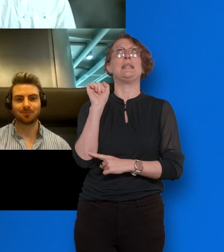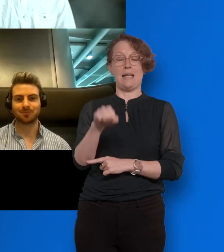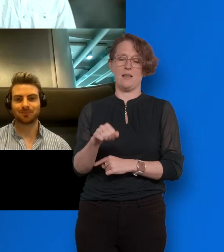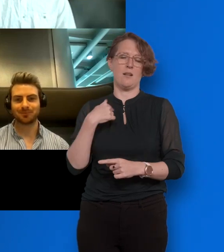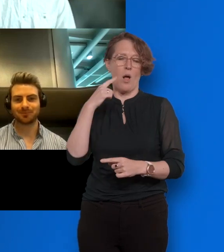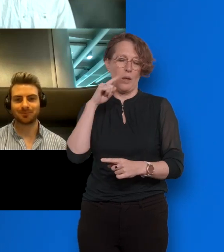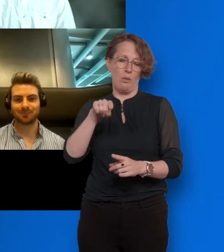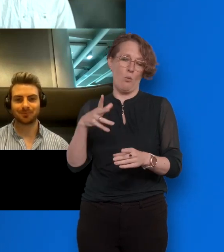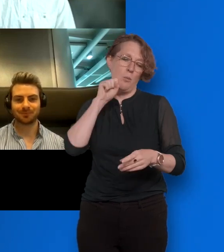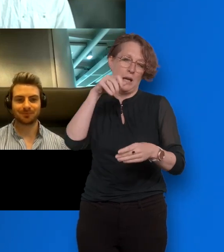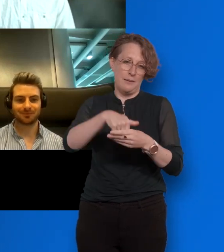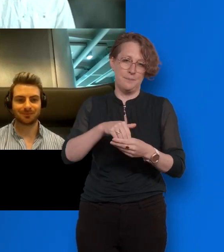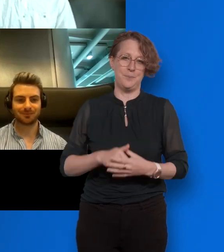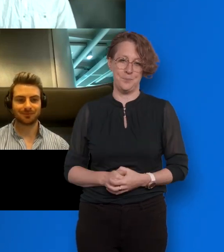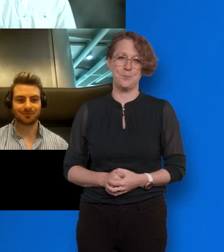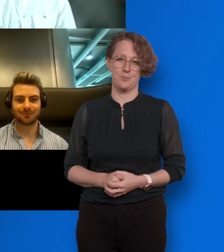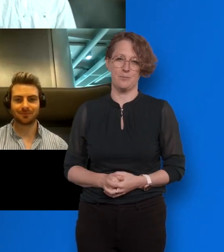learning.